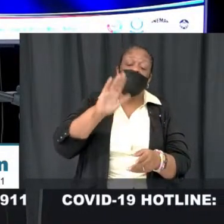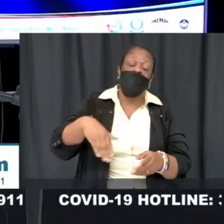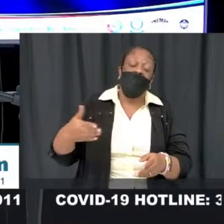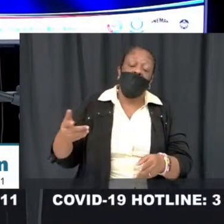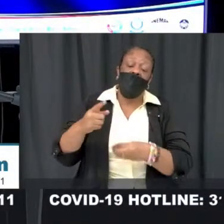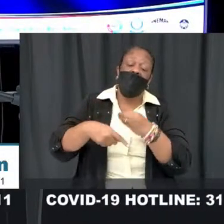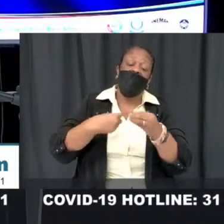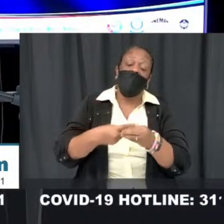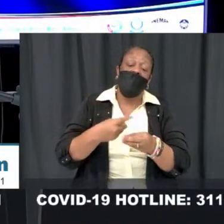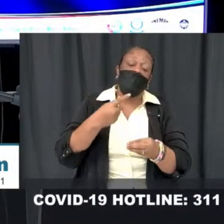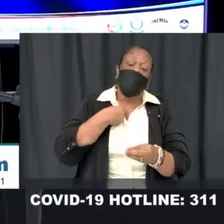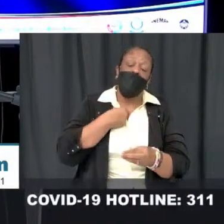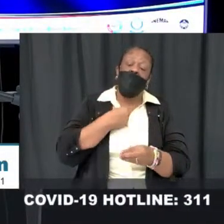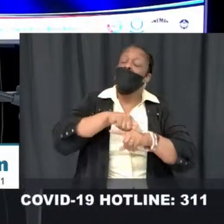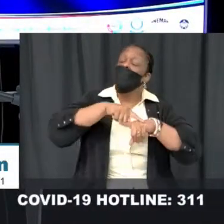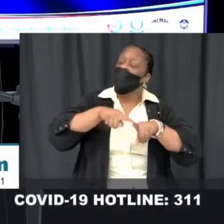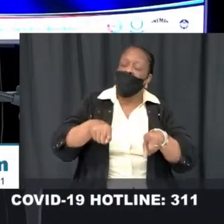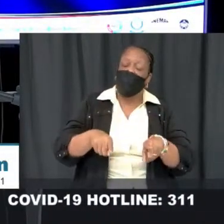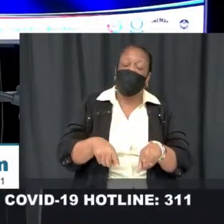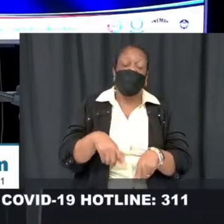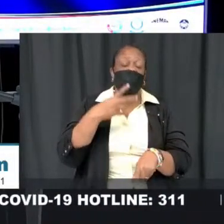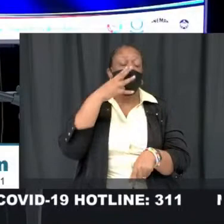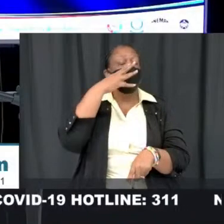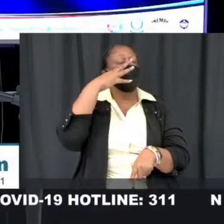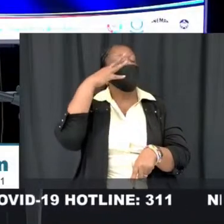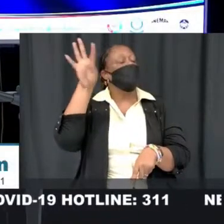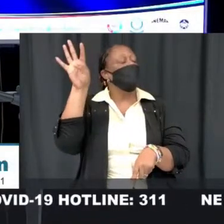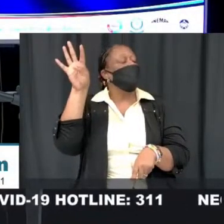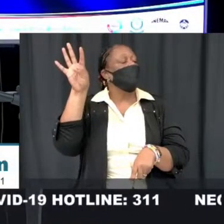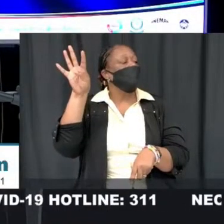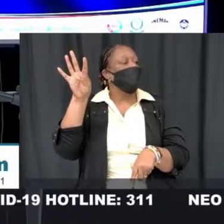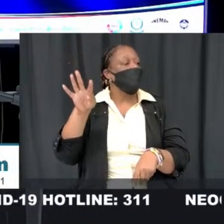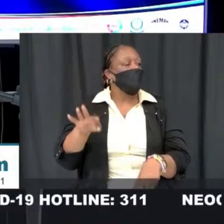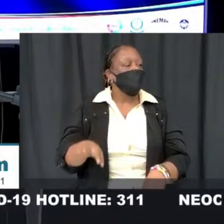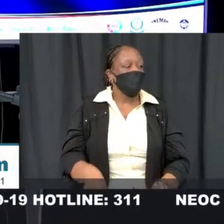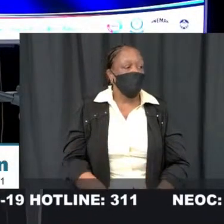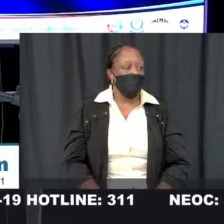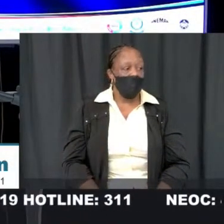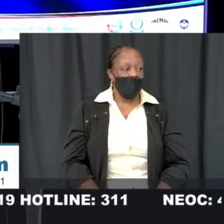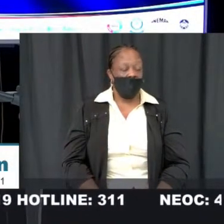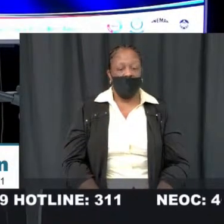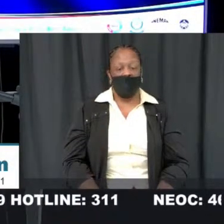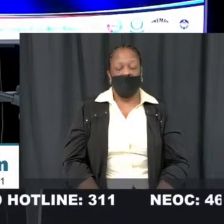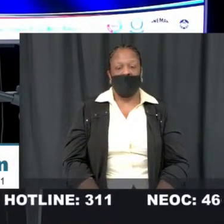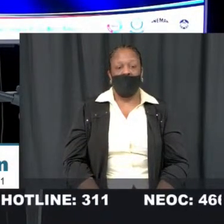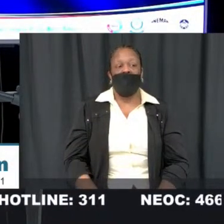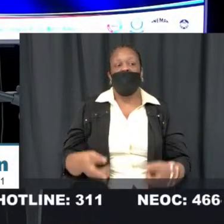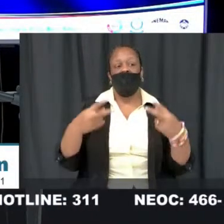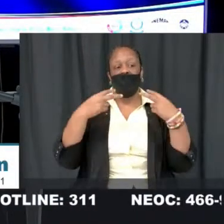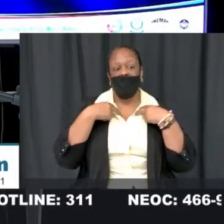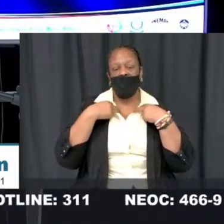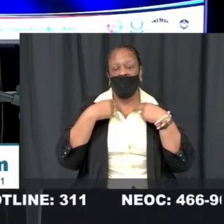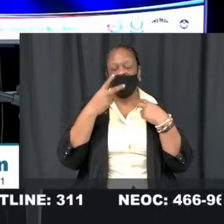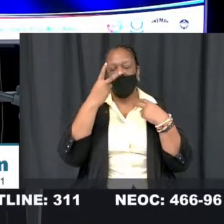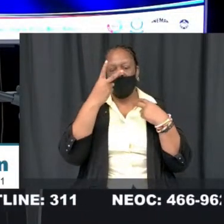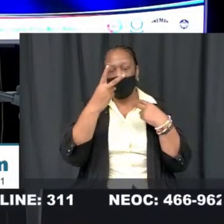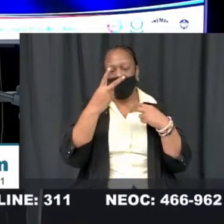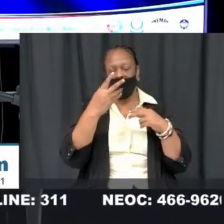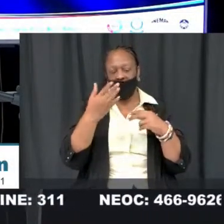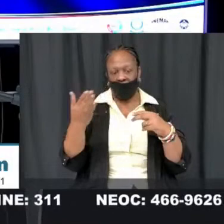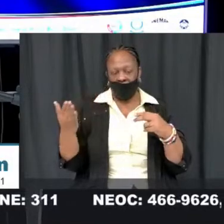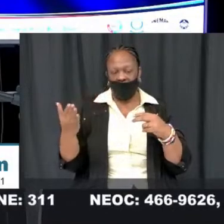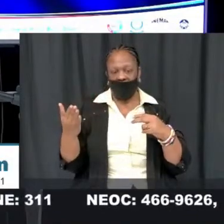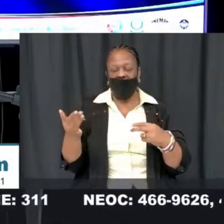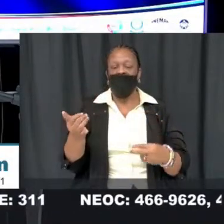there are two terms, misinformation and disinformation. While they